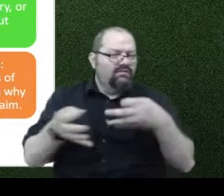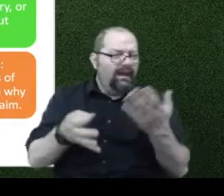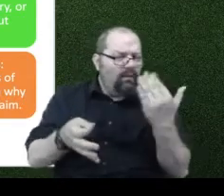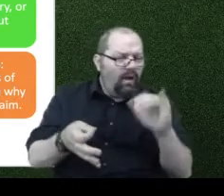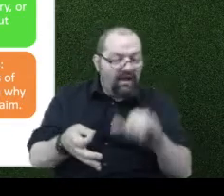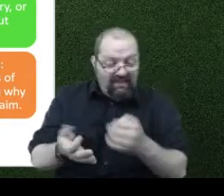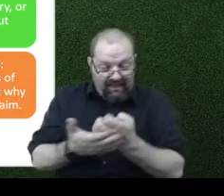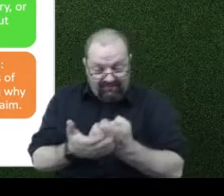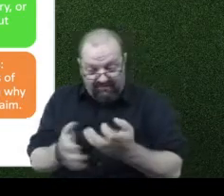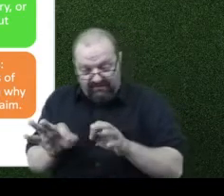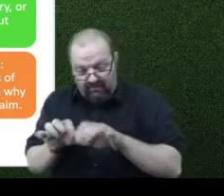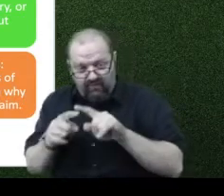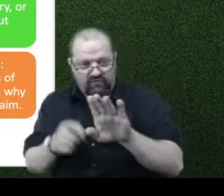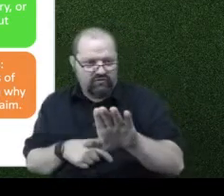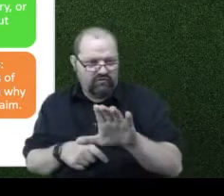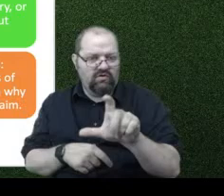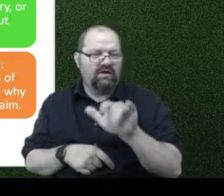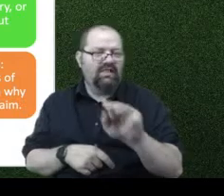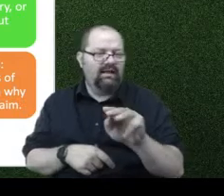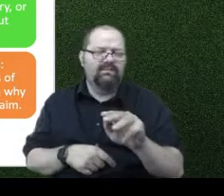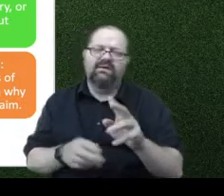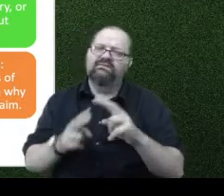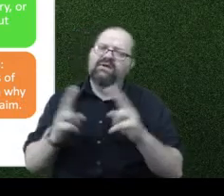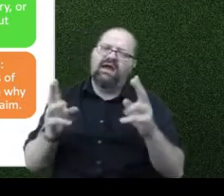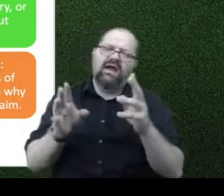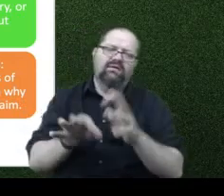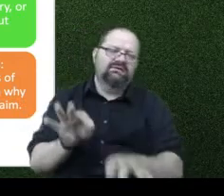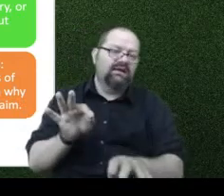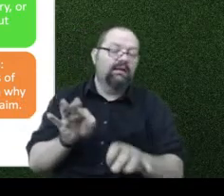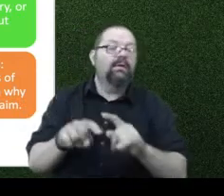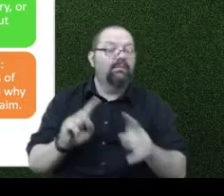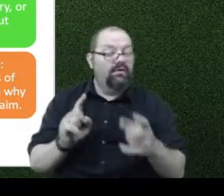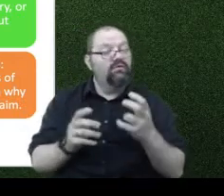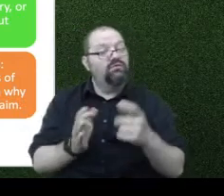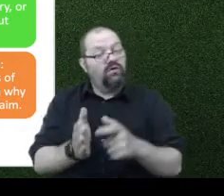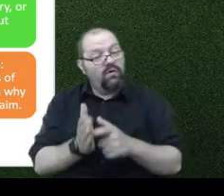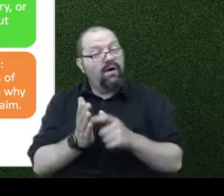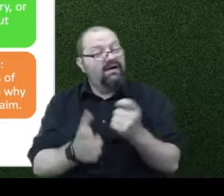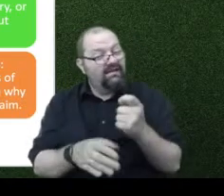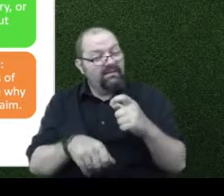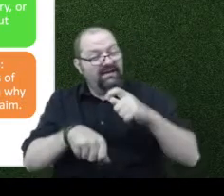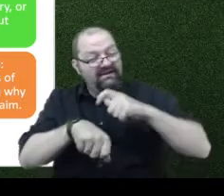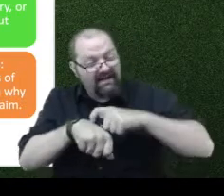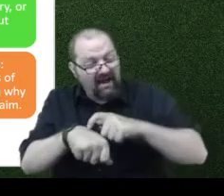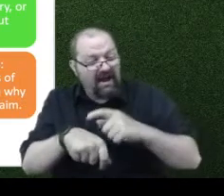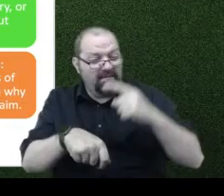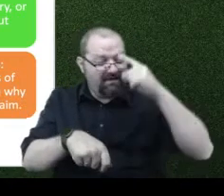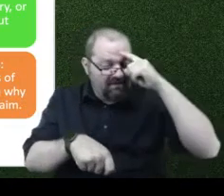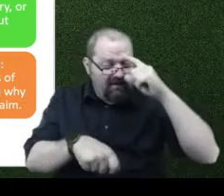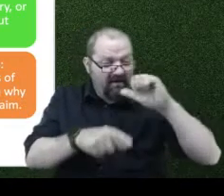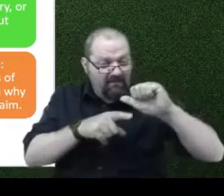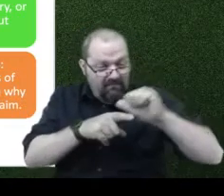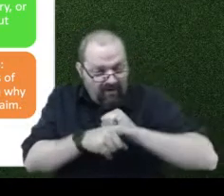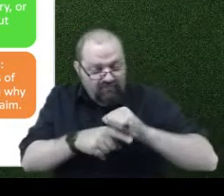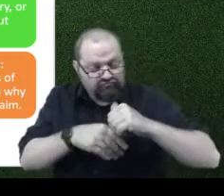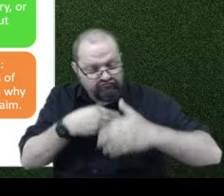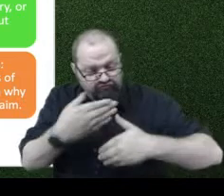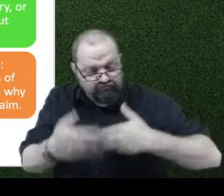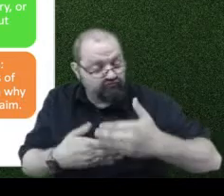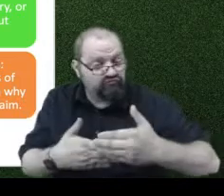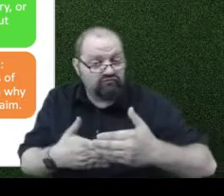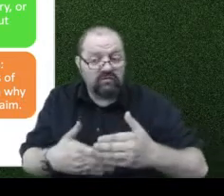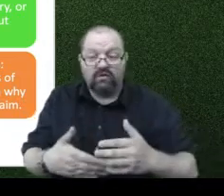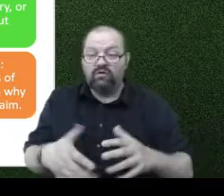subclaim. Very simple. It just takes time and thought and a little practice. And if you don't get the hang